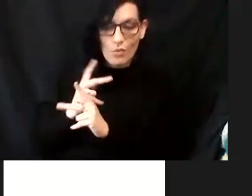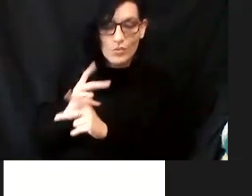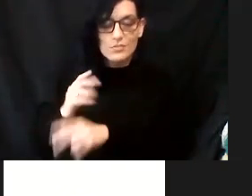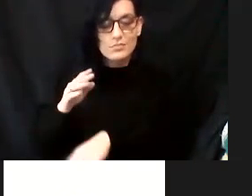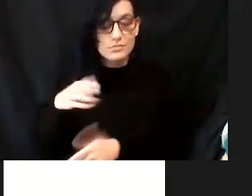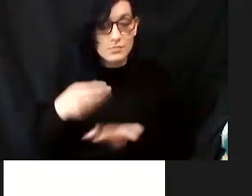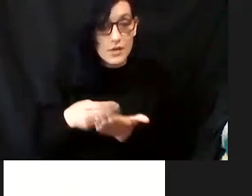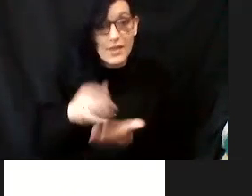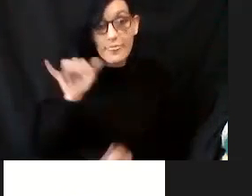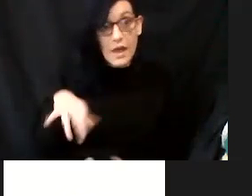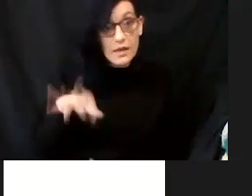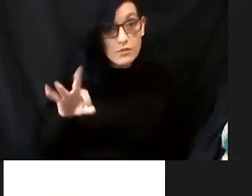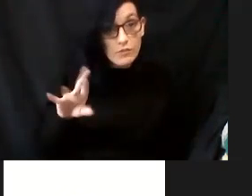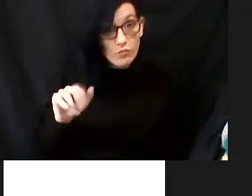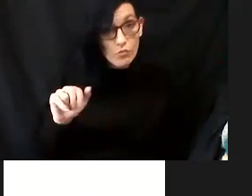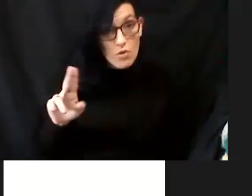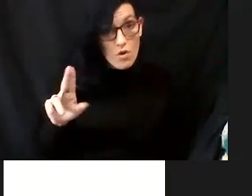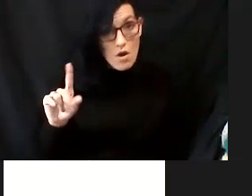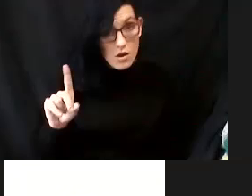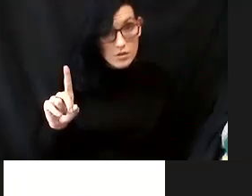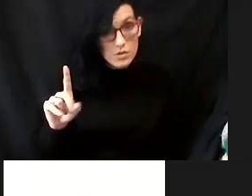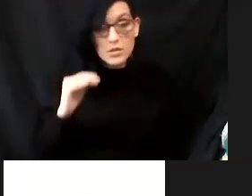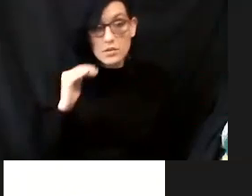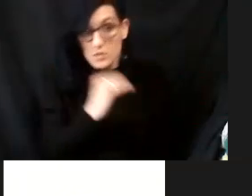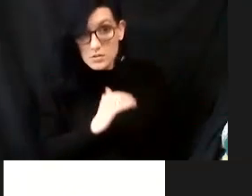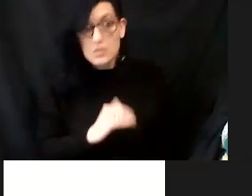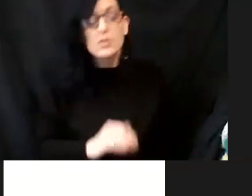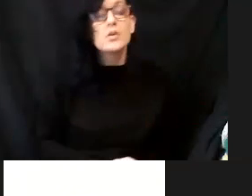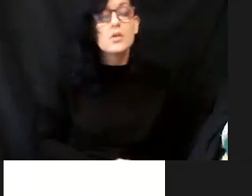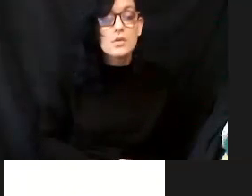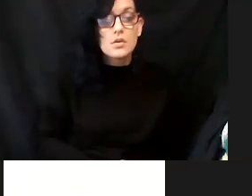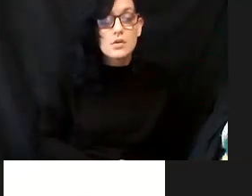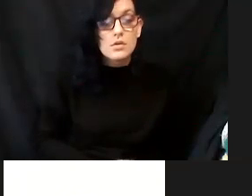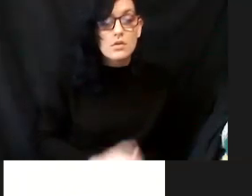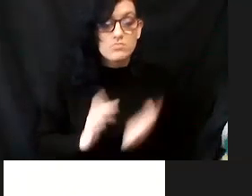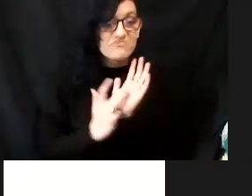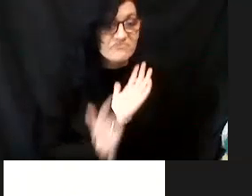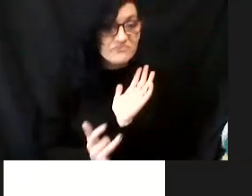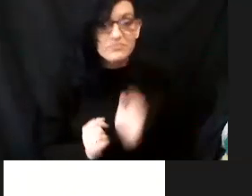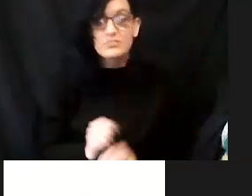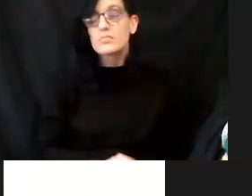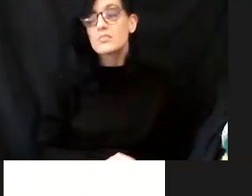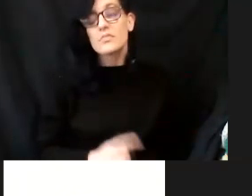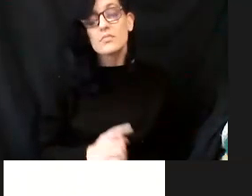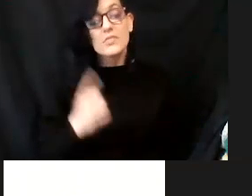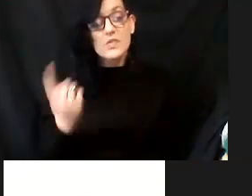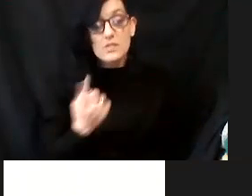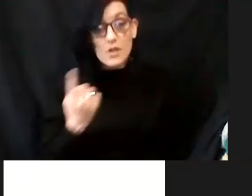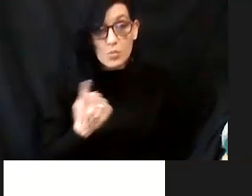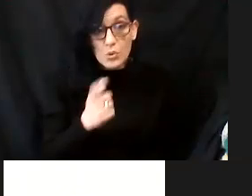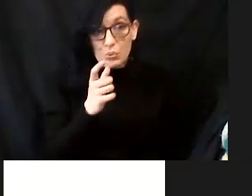fraud, and somebody who was the subject of that could be eligible to have their student